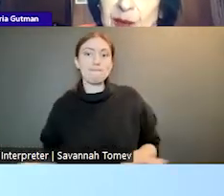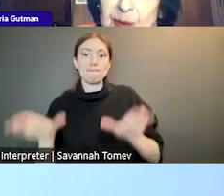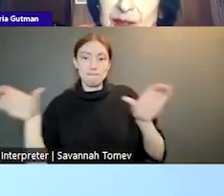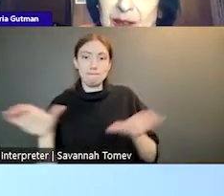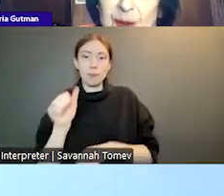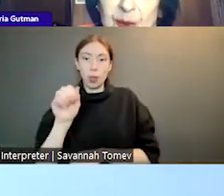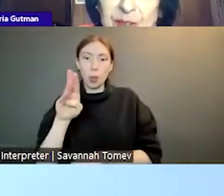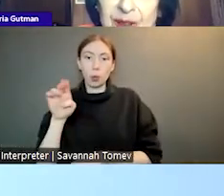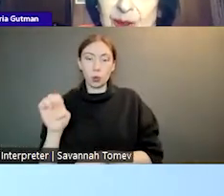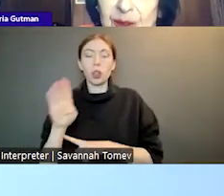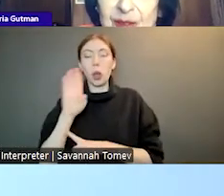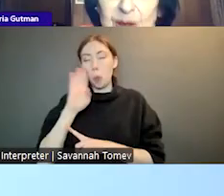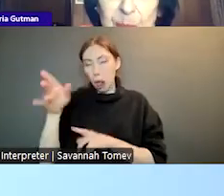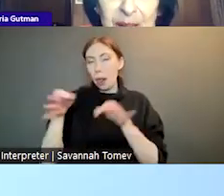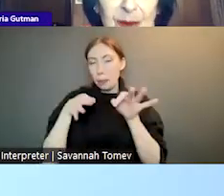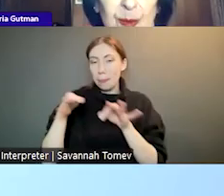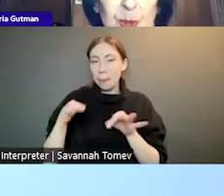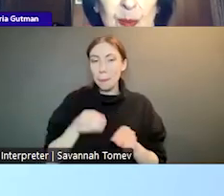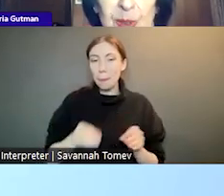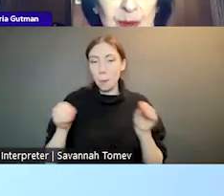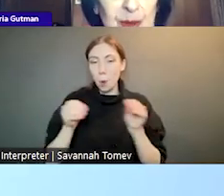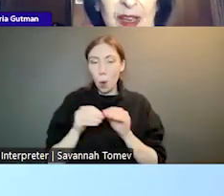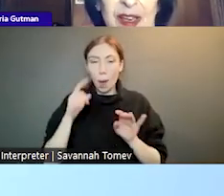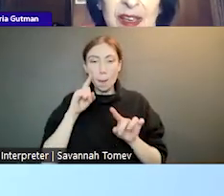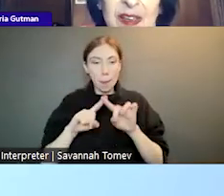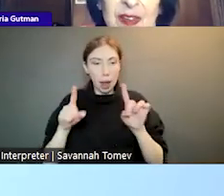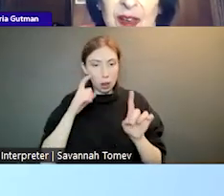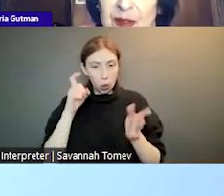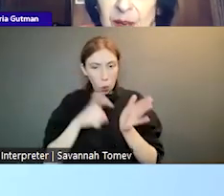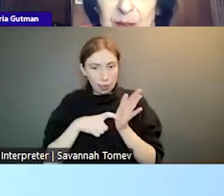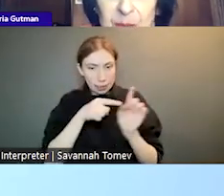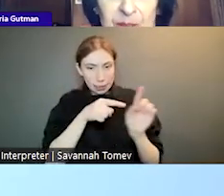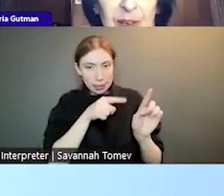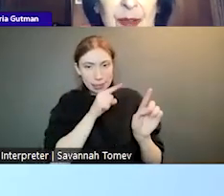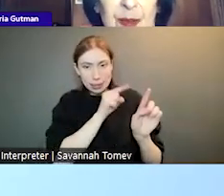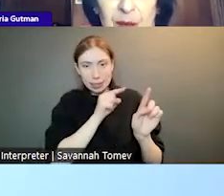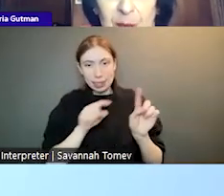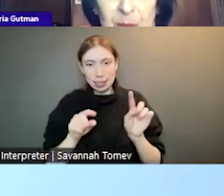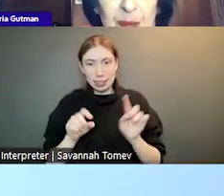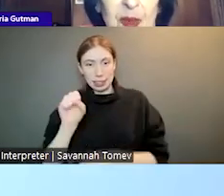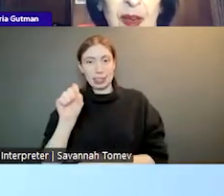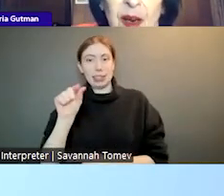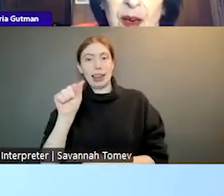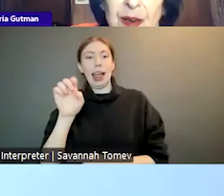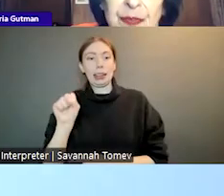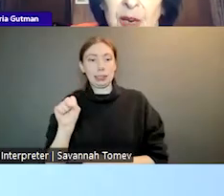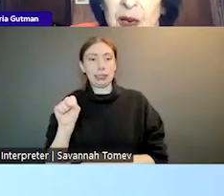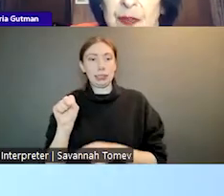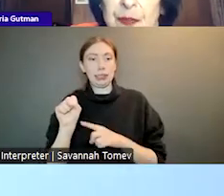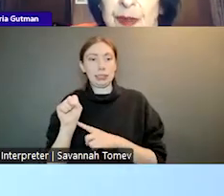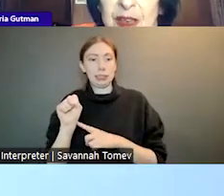you as we look at this pattern, which appears in the other types